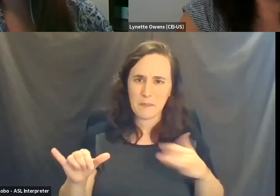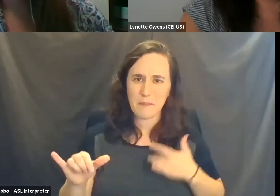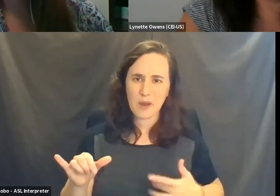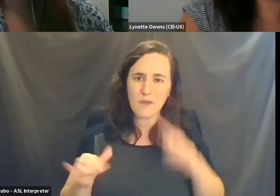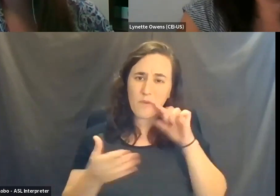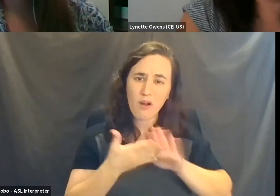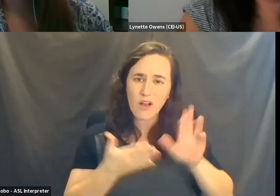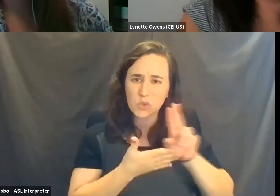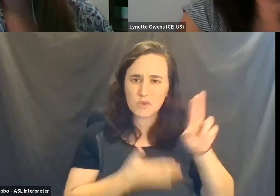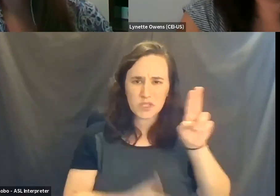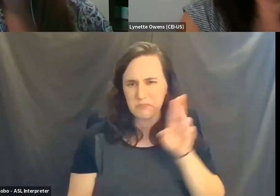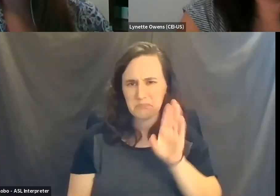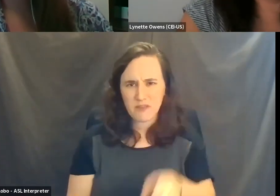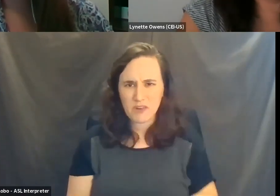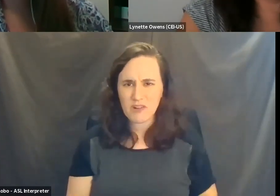that